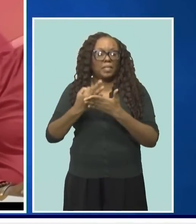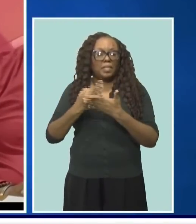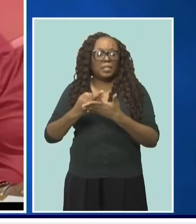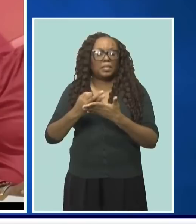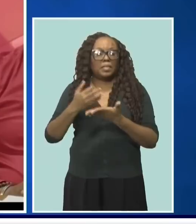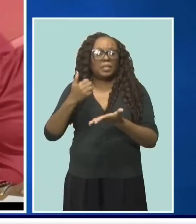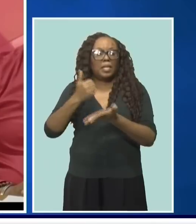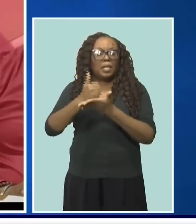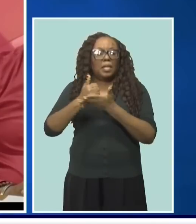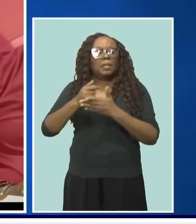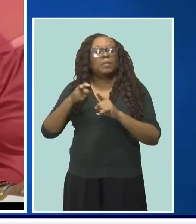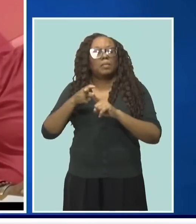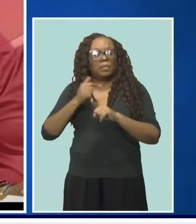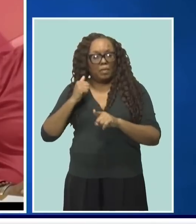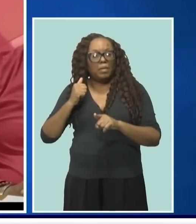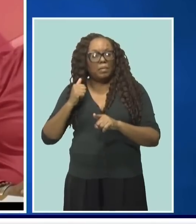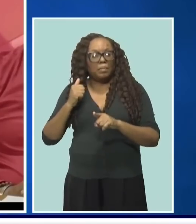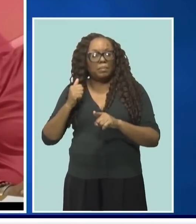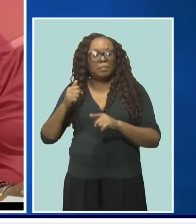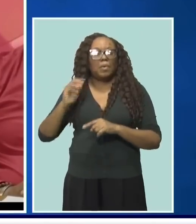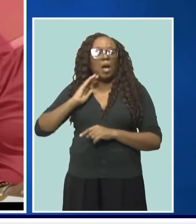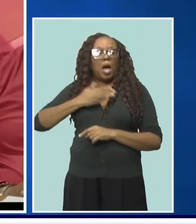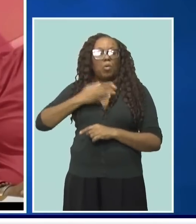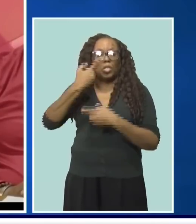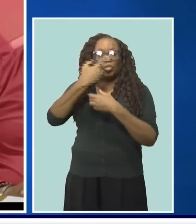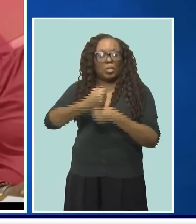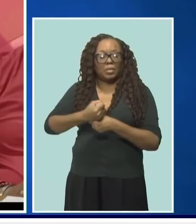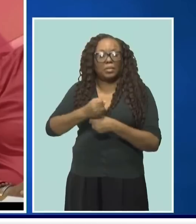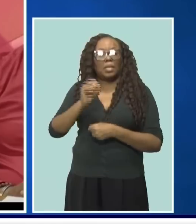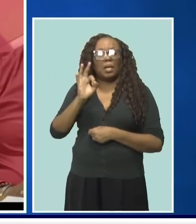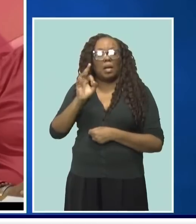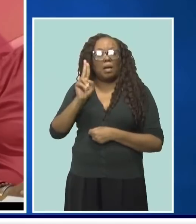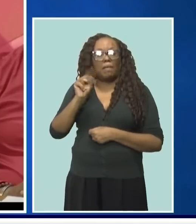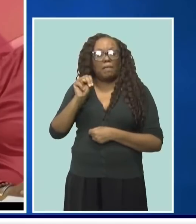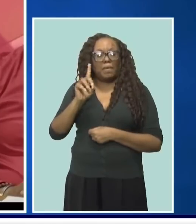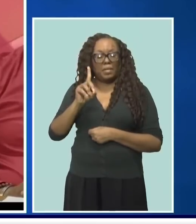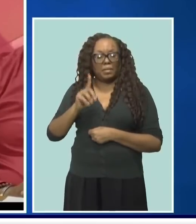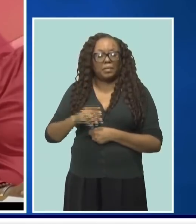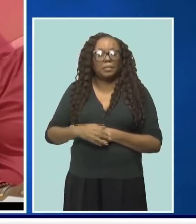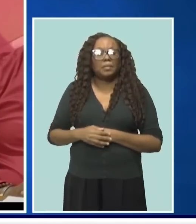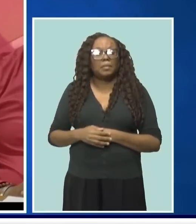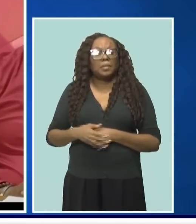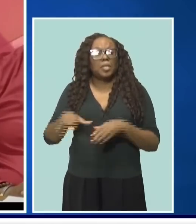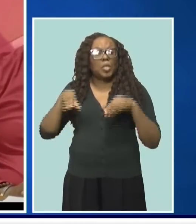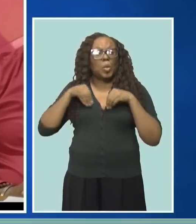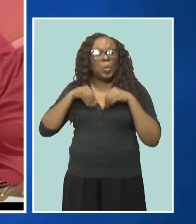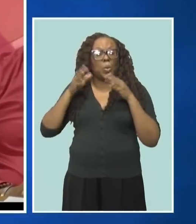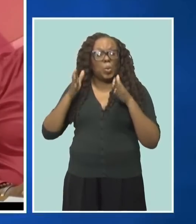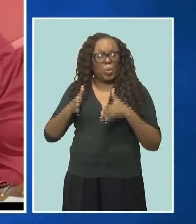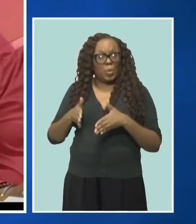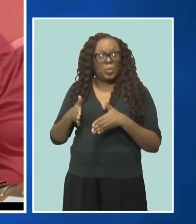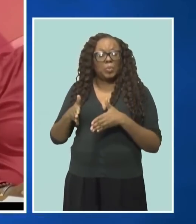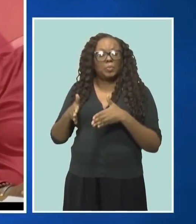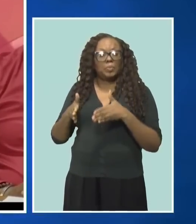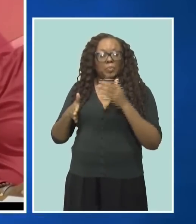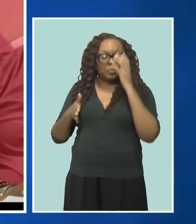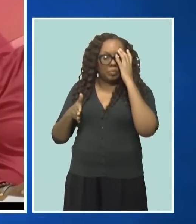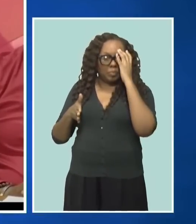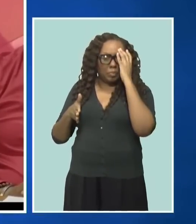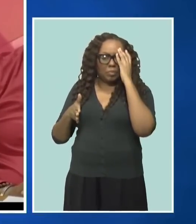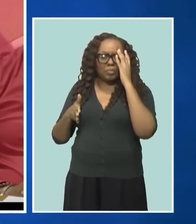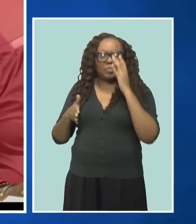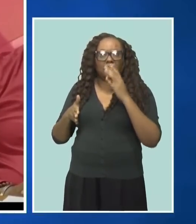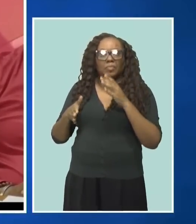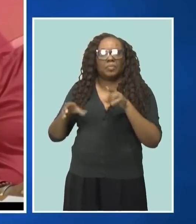Fund. The small business owners also participated in the Trust Fund